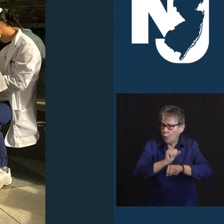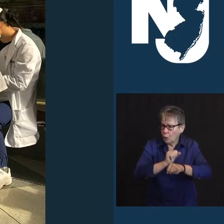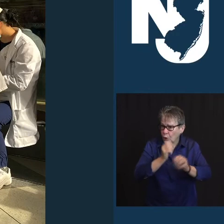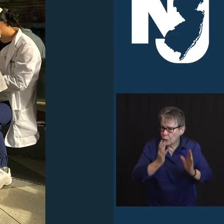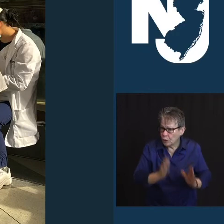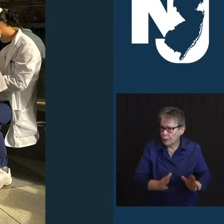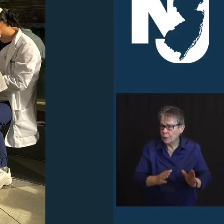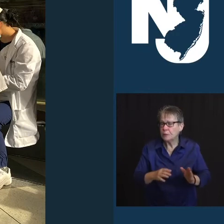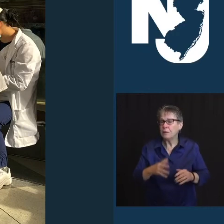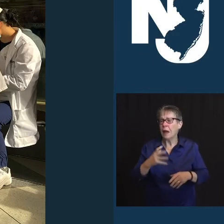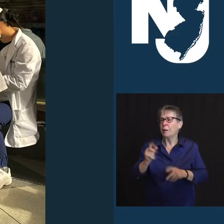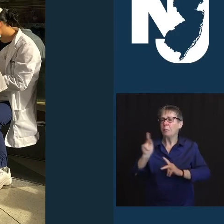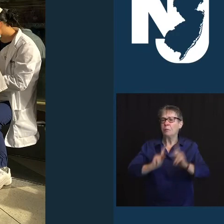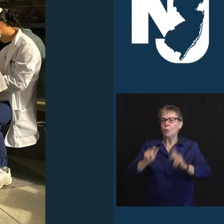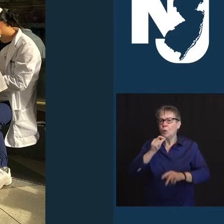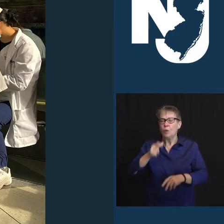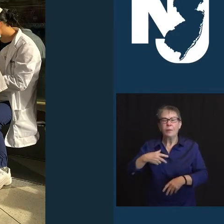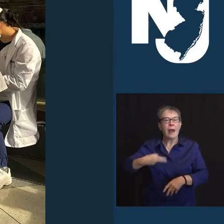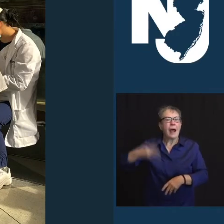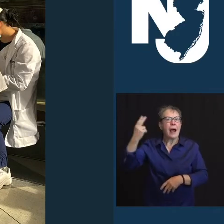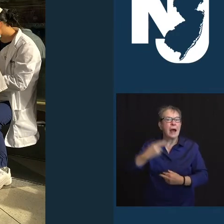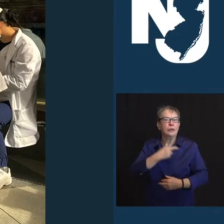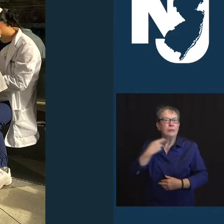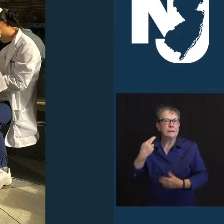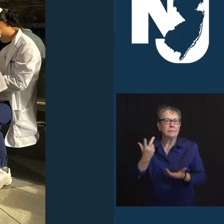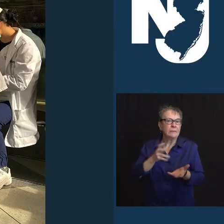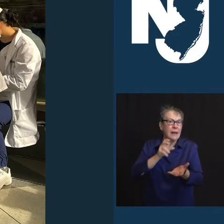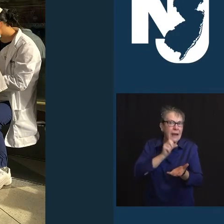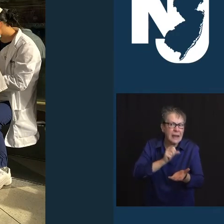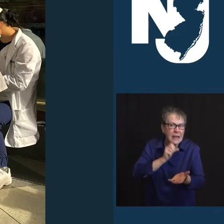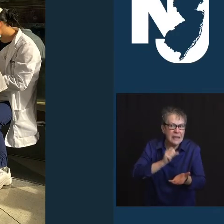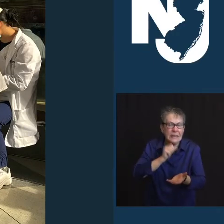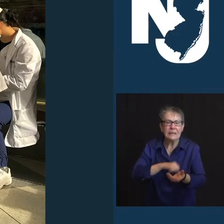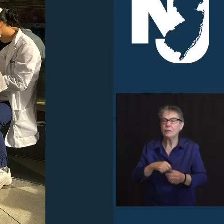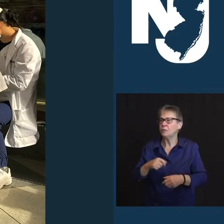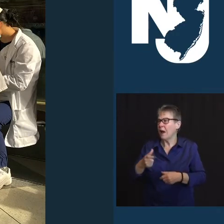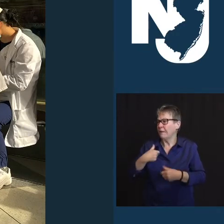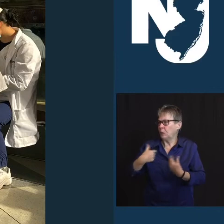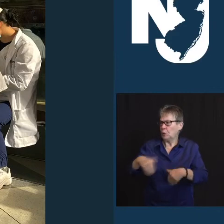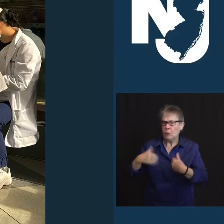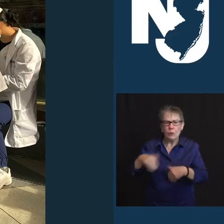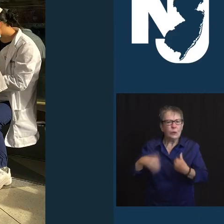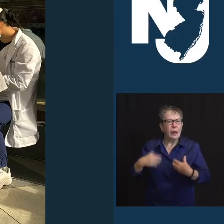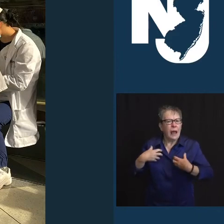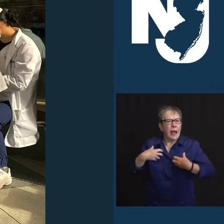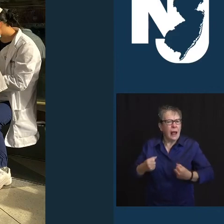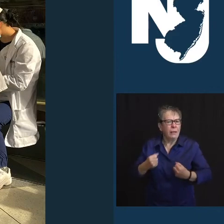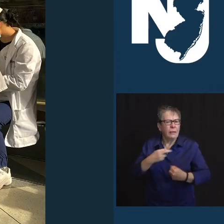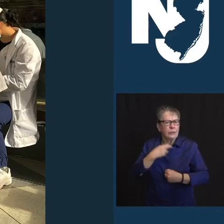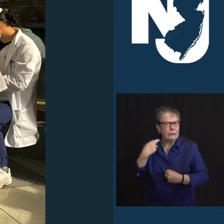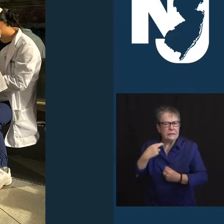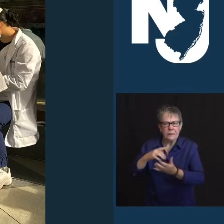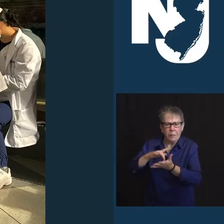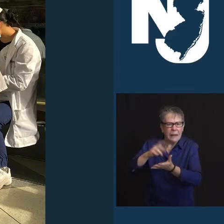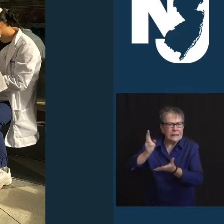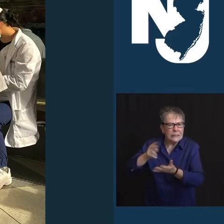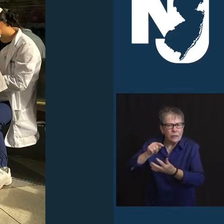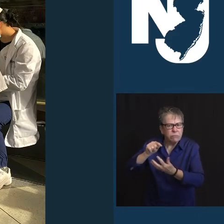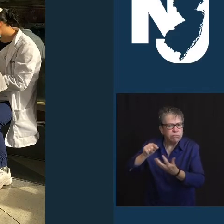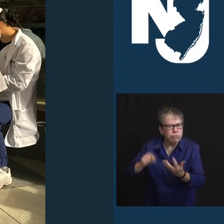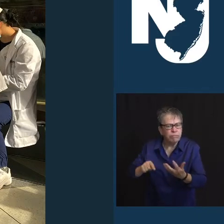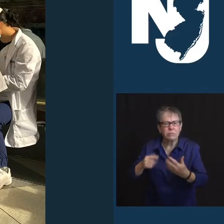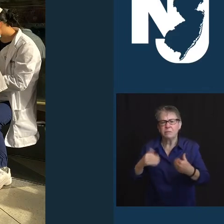medical history and condition or both, are vaccinated first. We continue to ask for patience as we